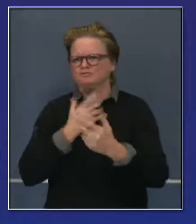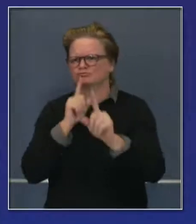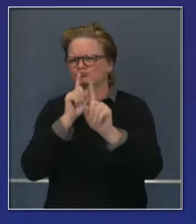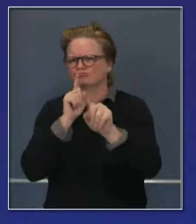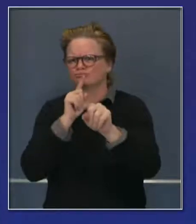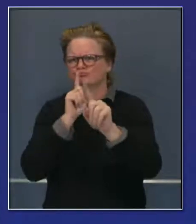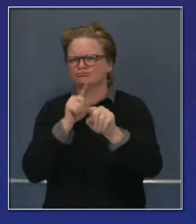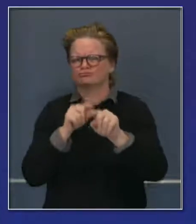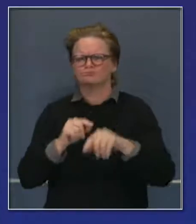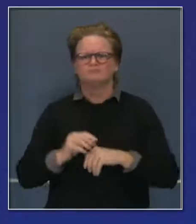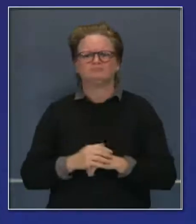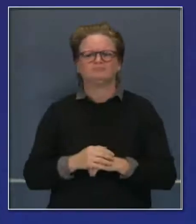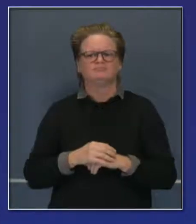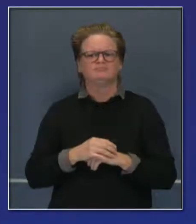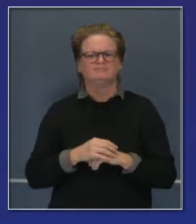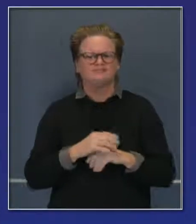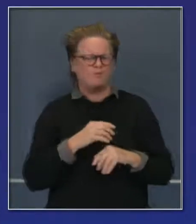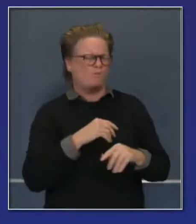to have coverage. Thank you.